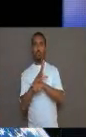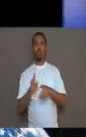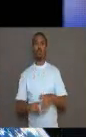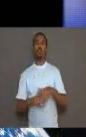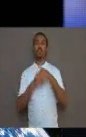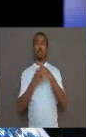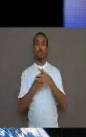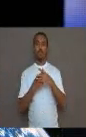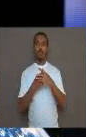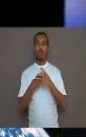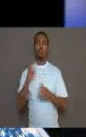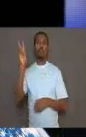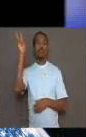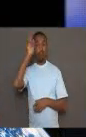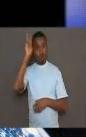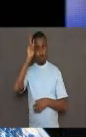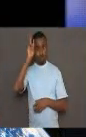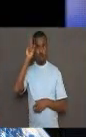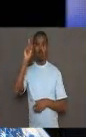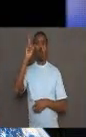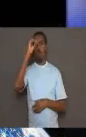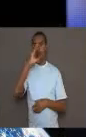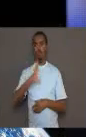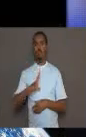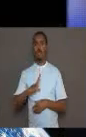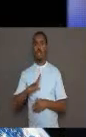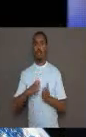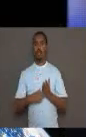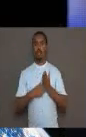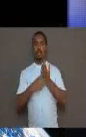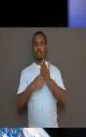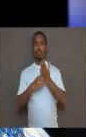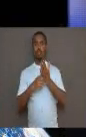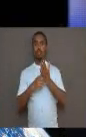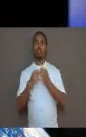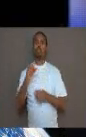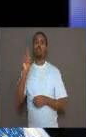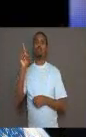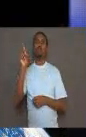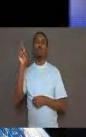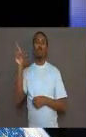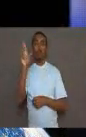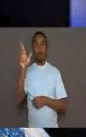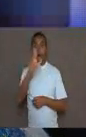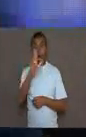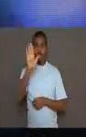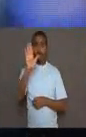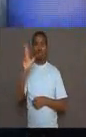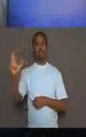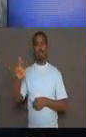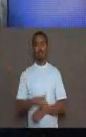launch of Vostok, one manned by Yuri Gagarin.